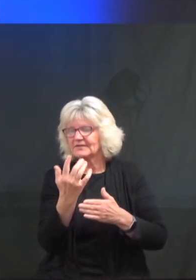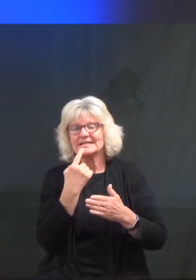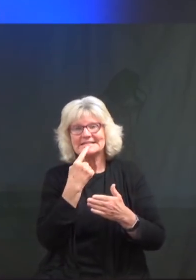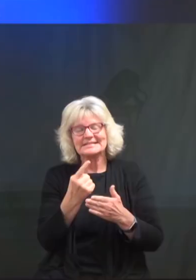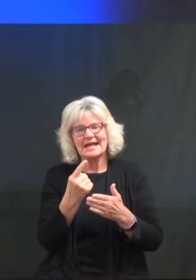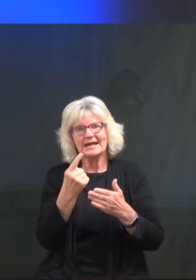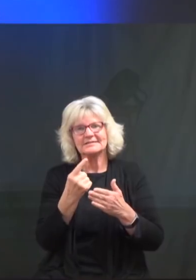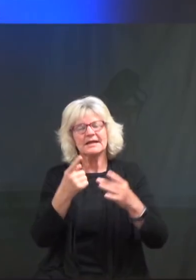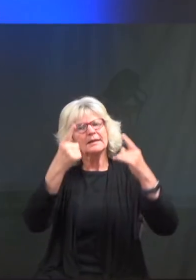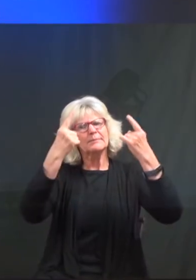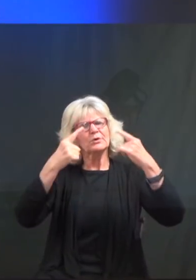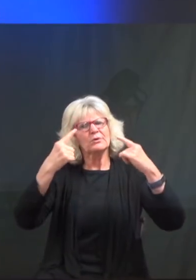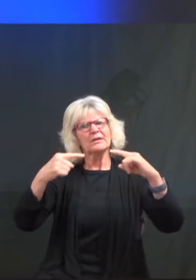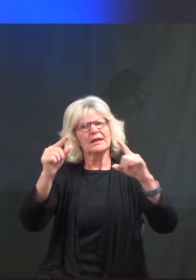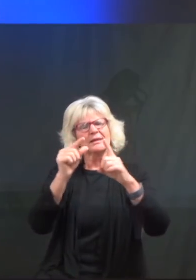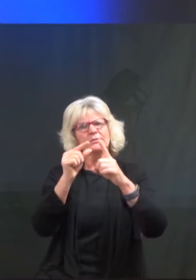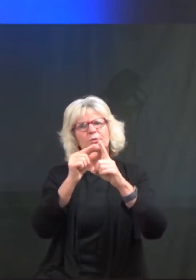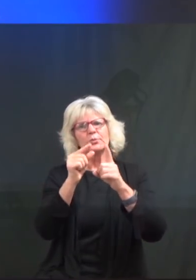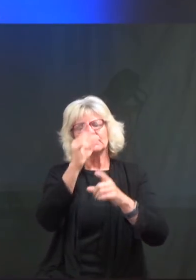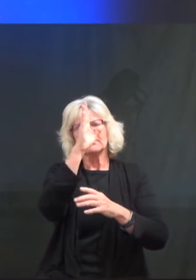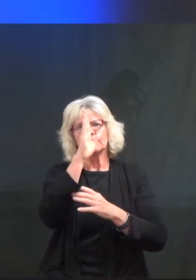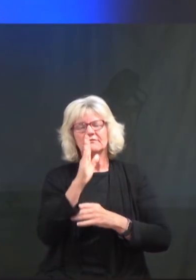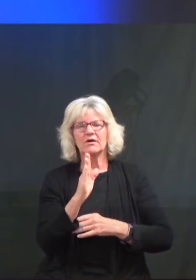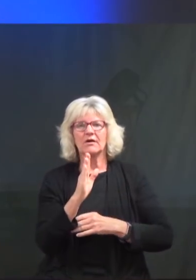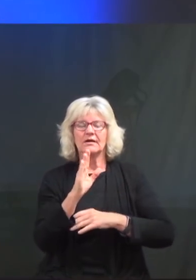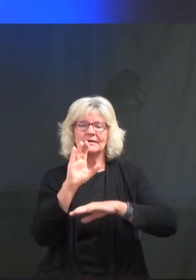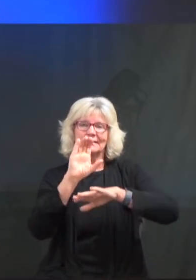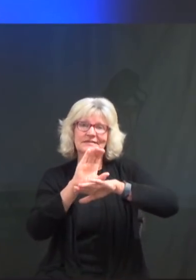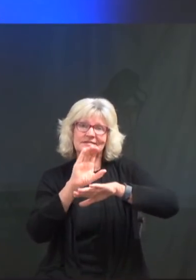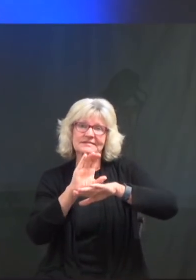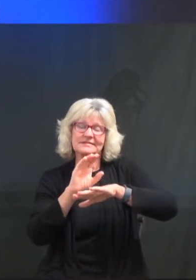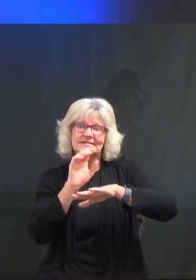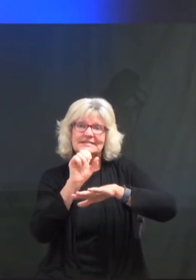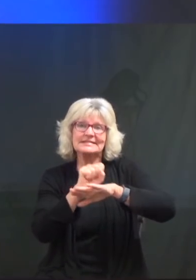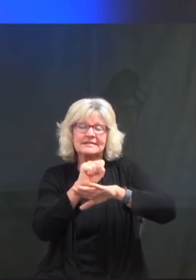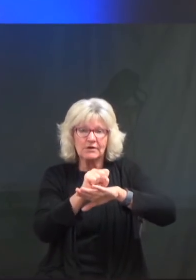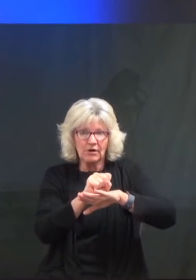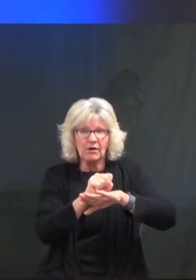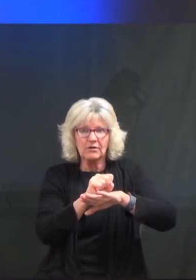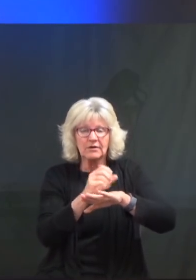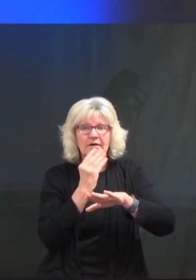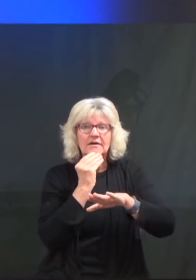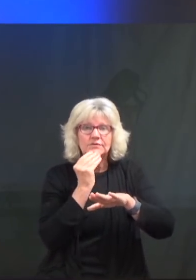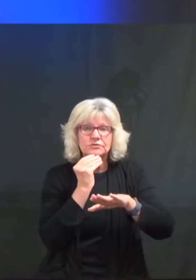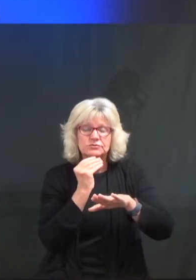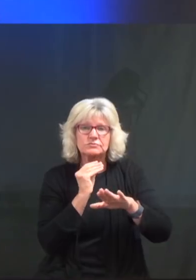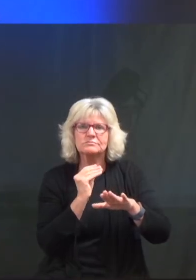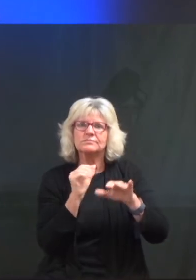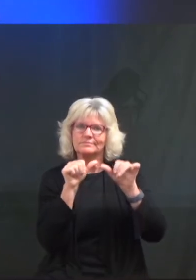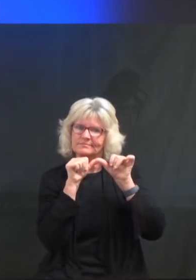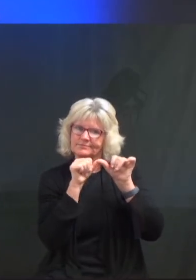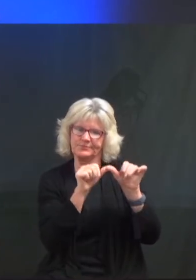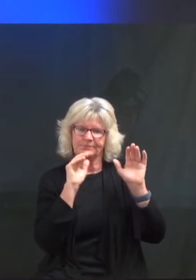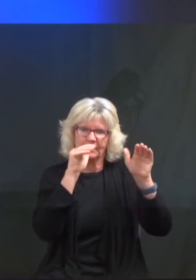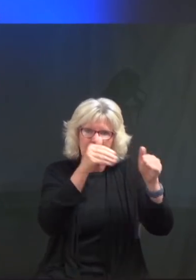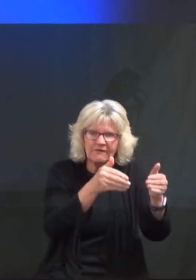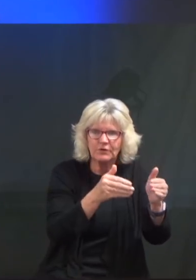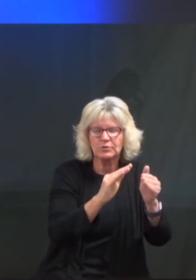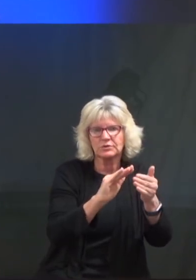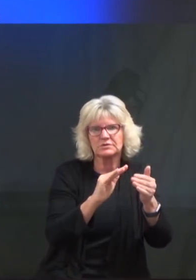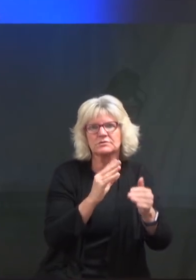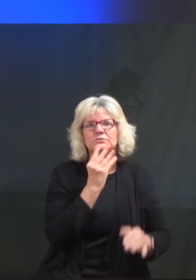of verse 5, they proclaimed the word of God in the synagogue of the Jews. Okay, we're still focusing on the Jewish